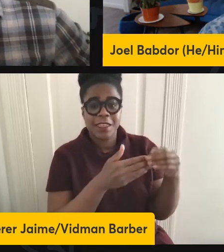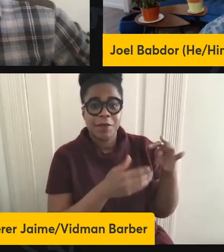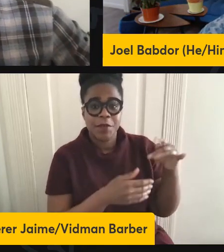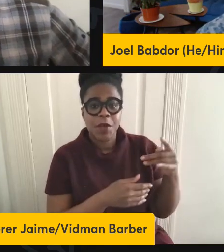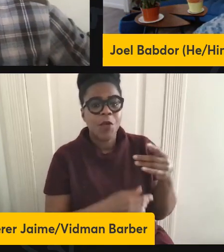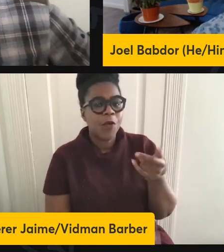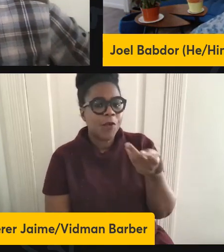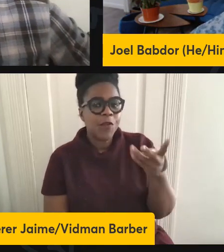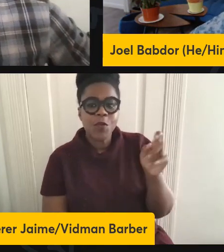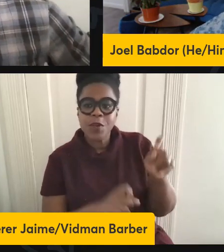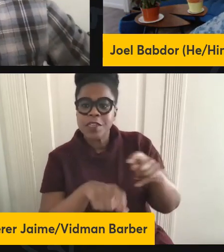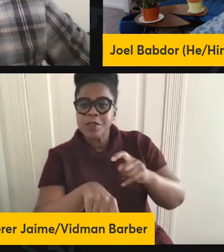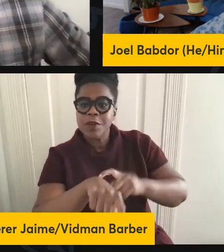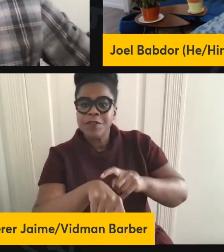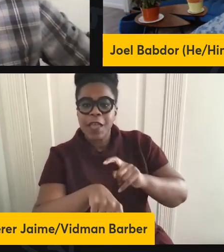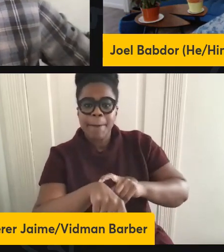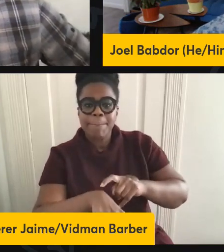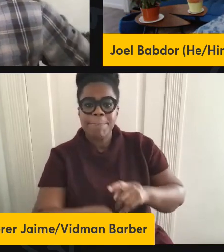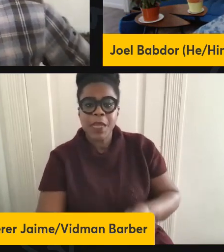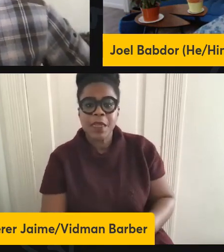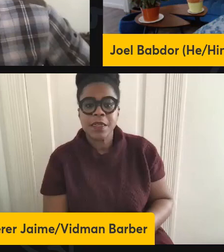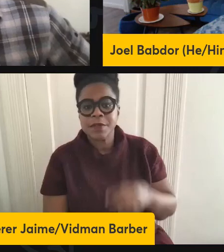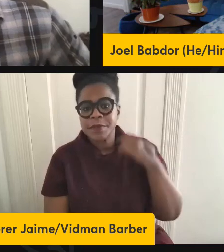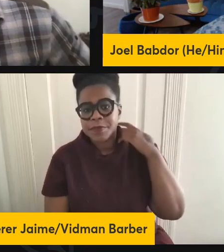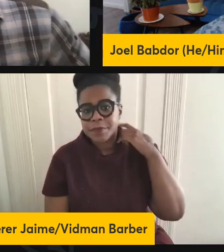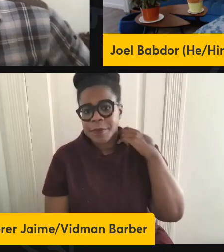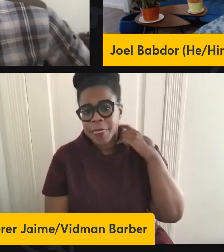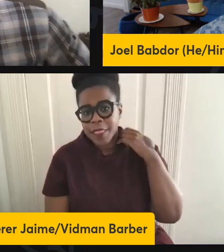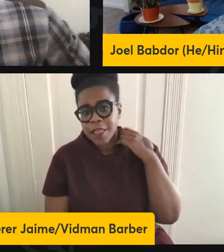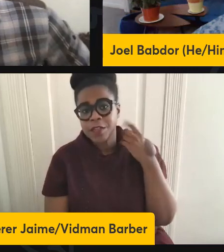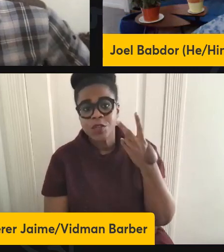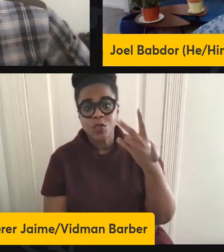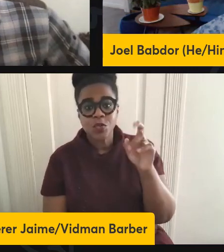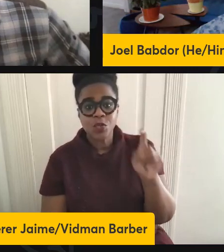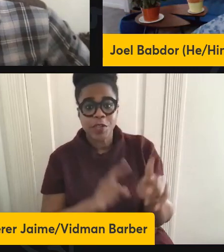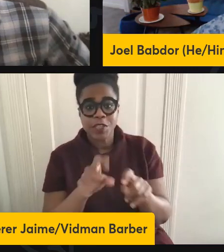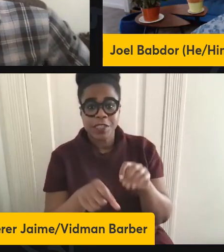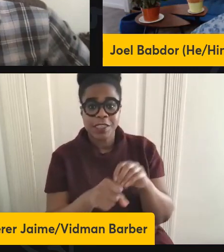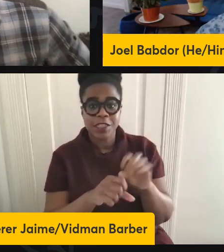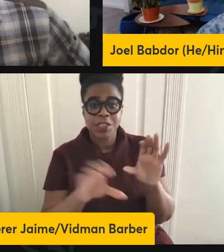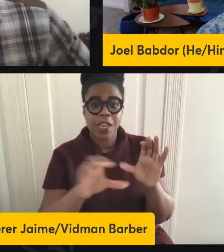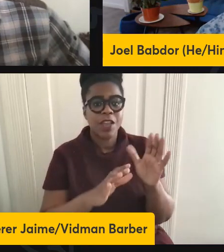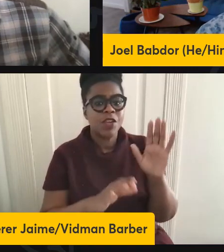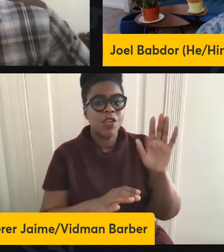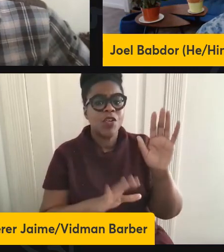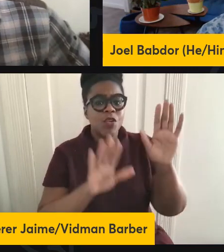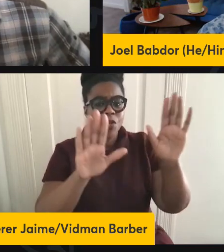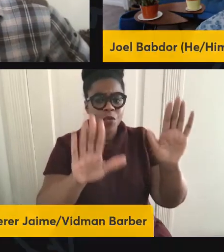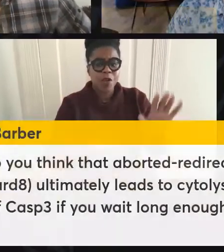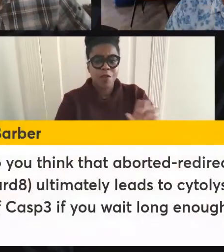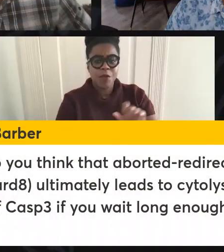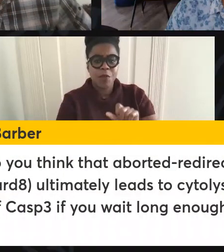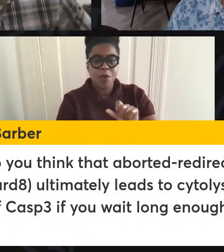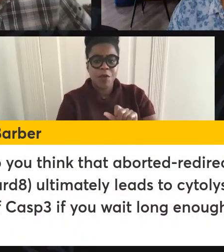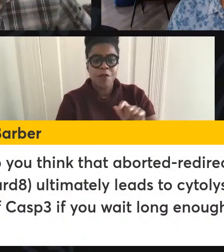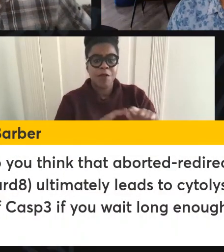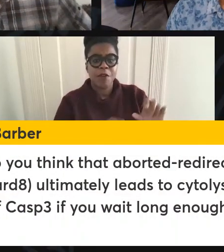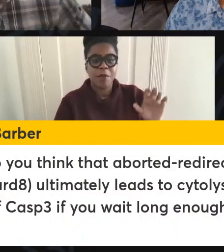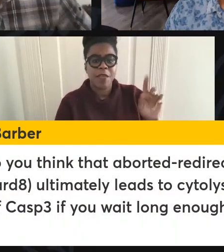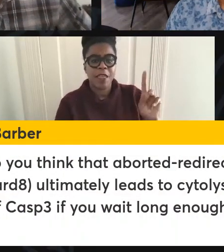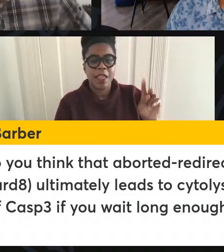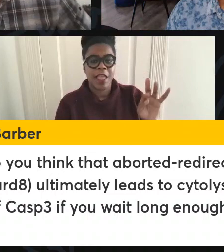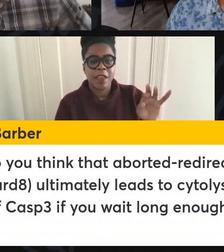for a few questions. We have two in the chat already. Great work from Catherine